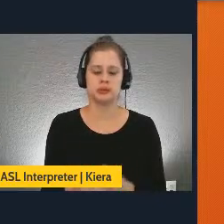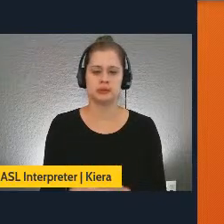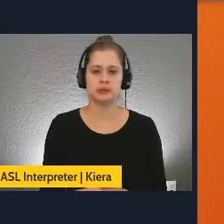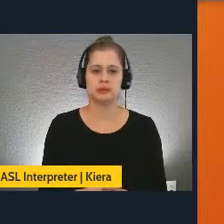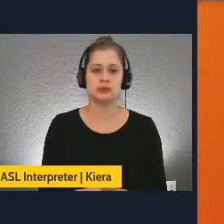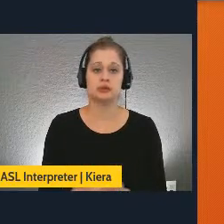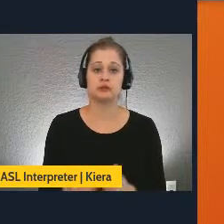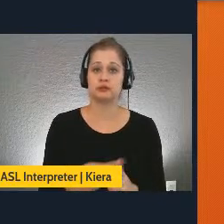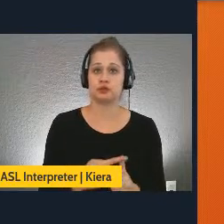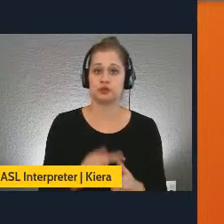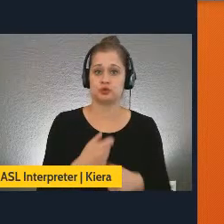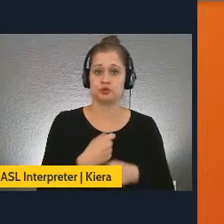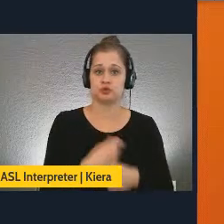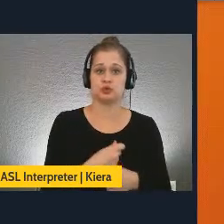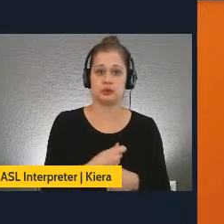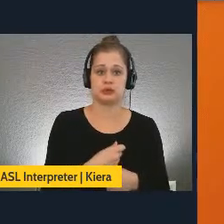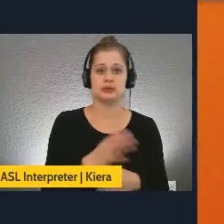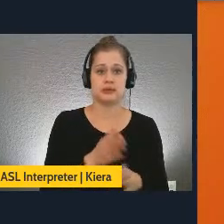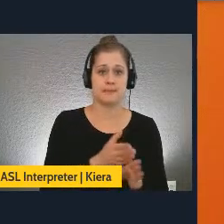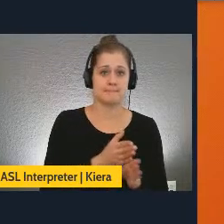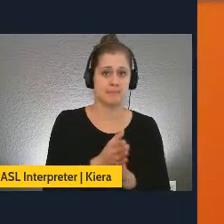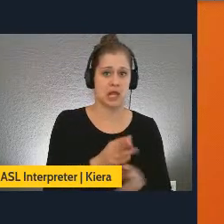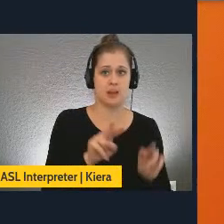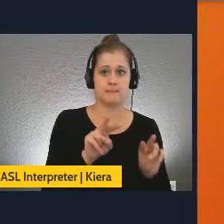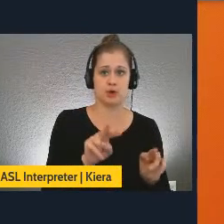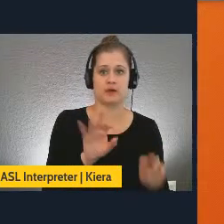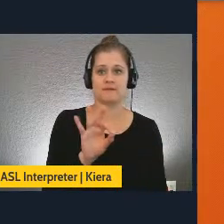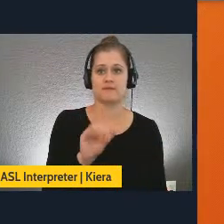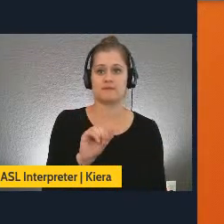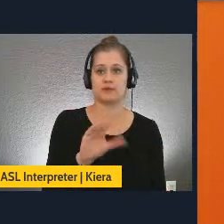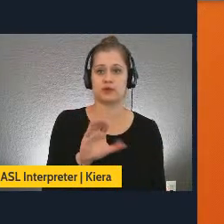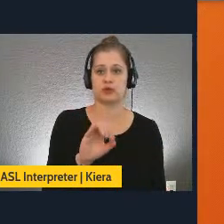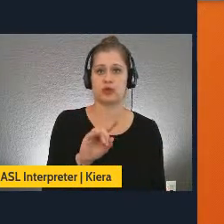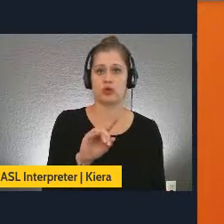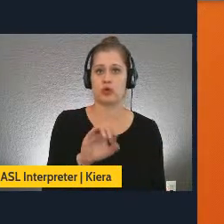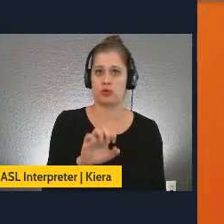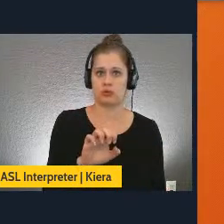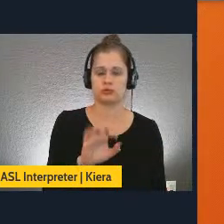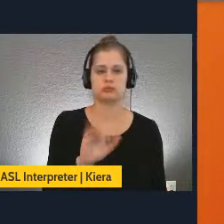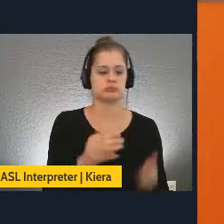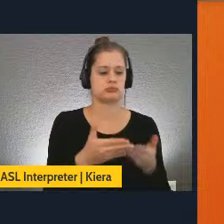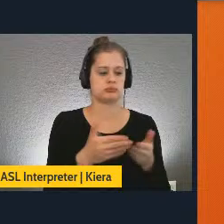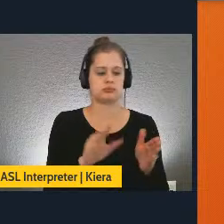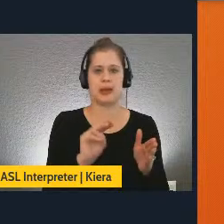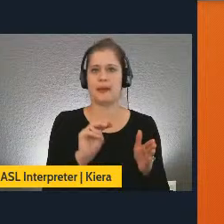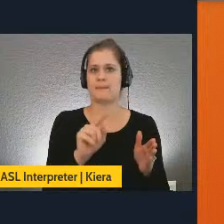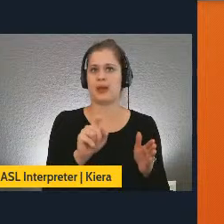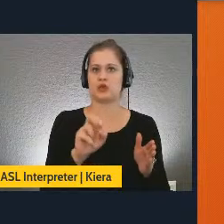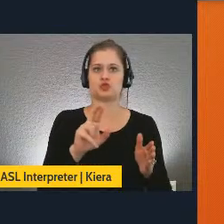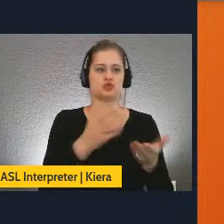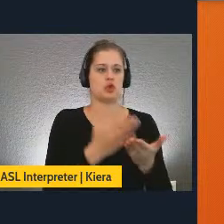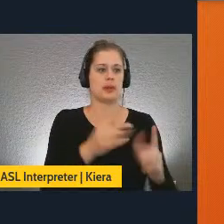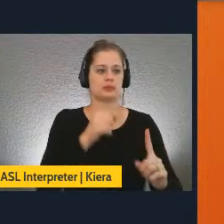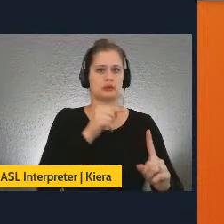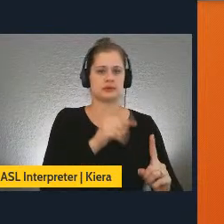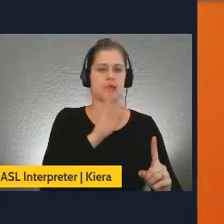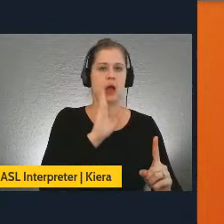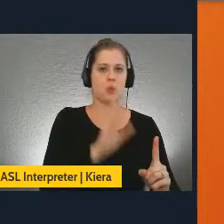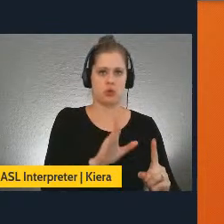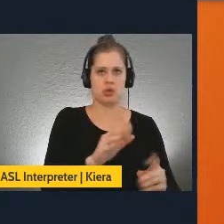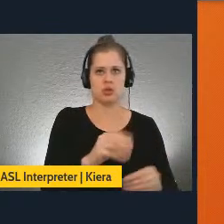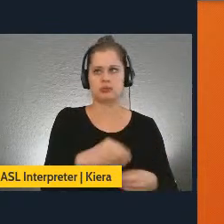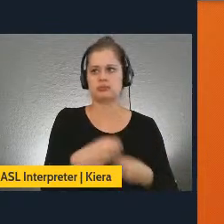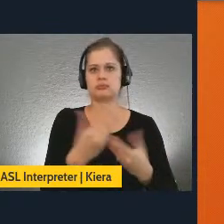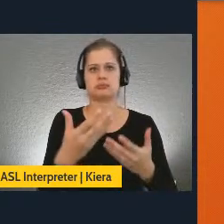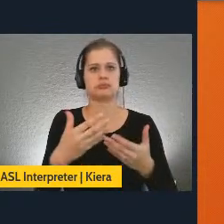first you create the main monitoring facade. That's the master object, that enables access to the rest. You